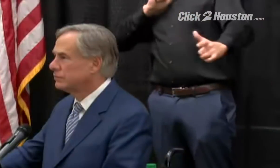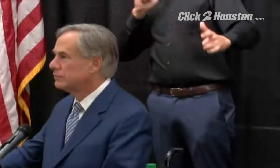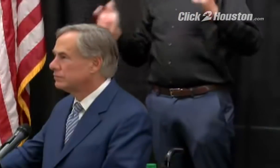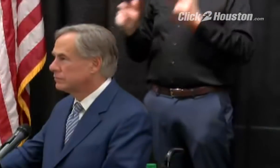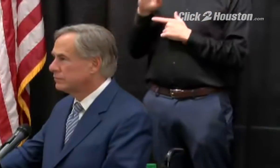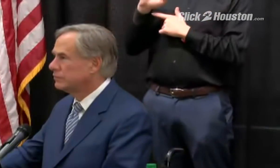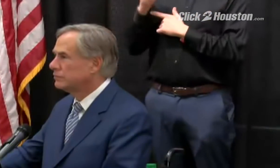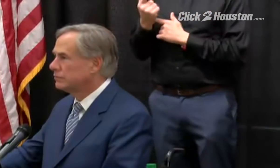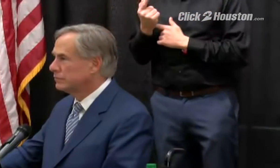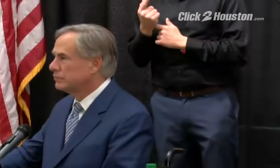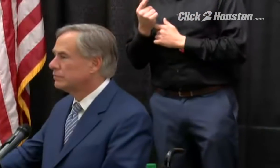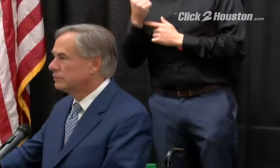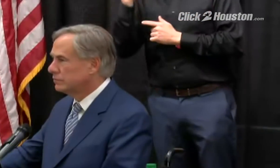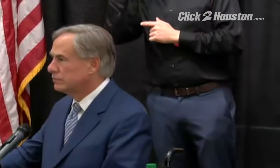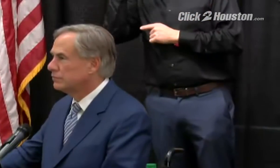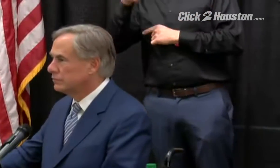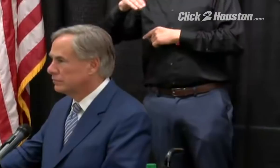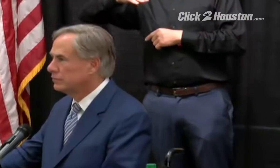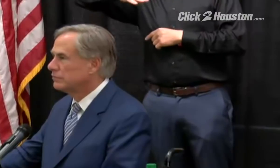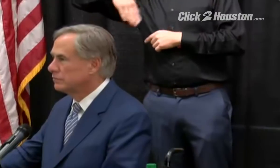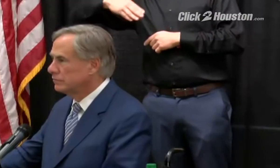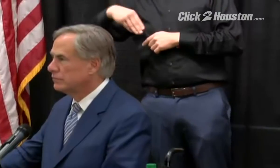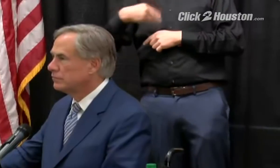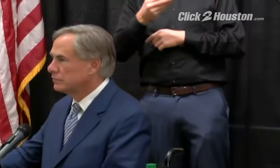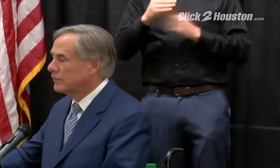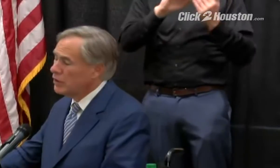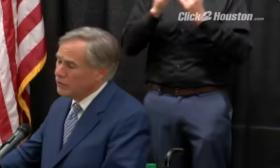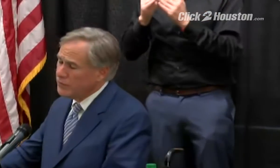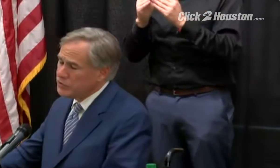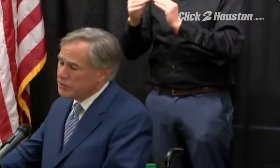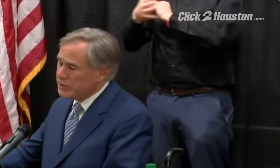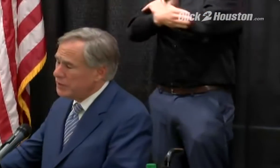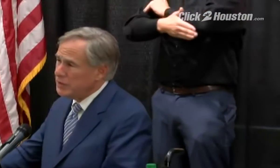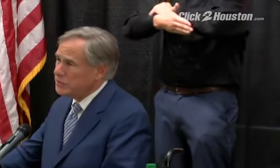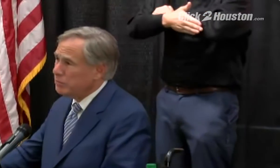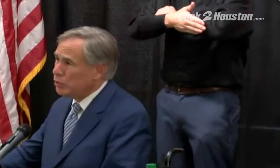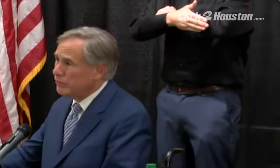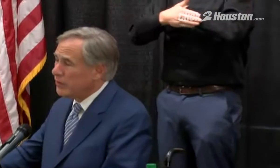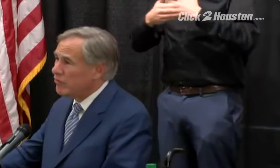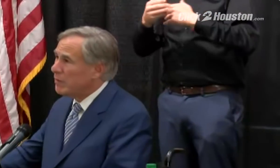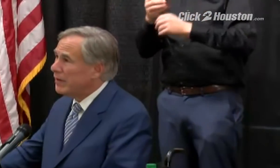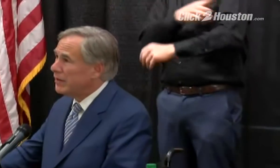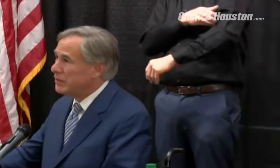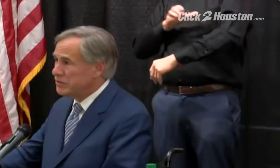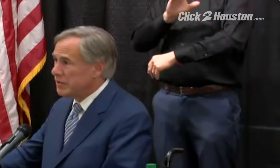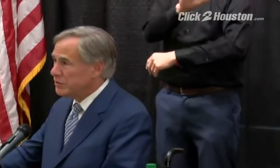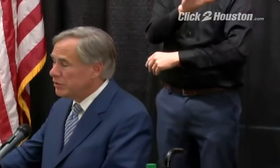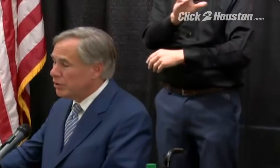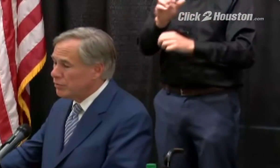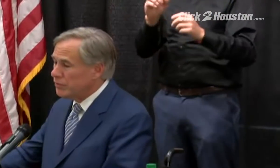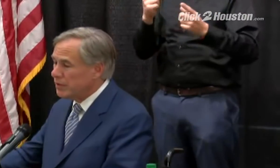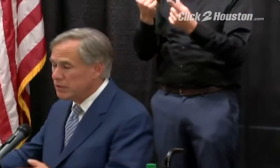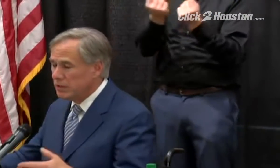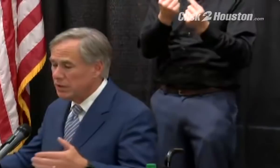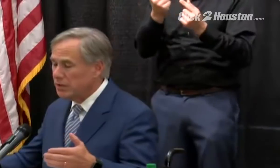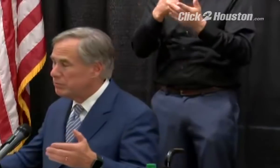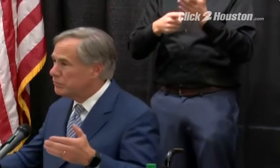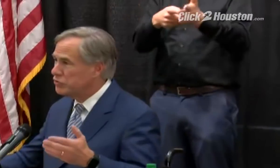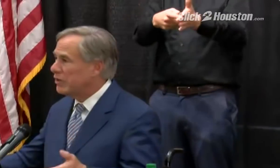authorities more flexibility to do what they can for their community? First, it is important for everybody in the state to know